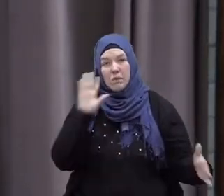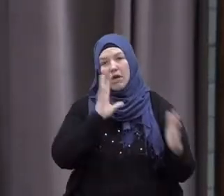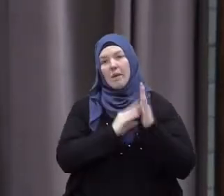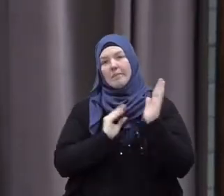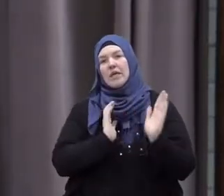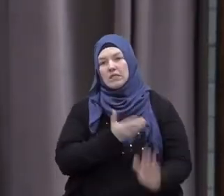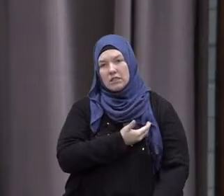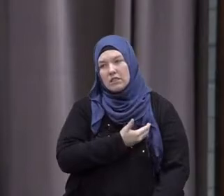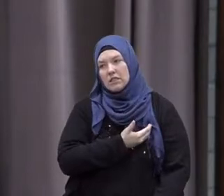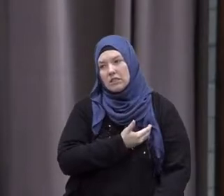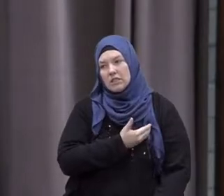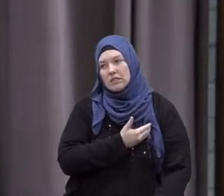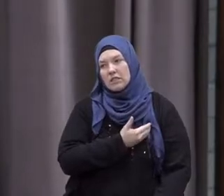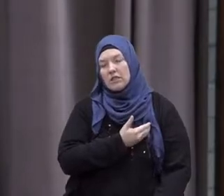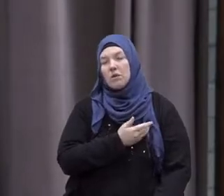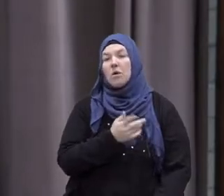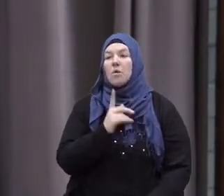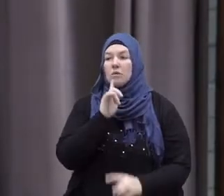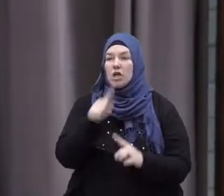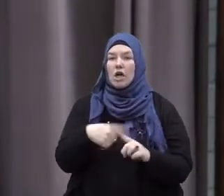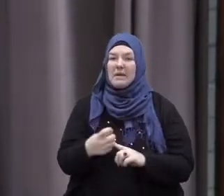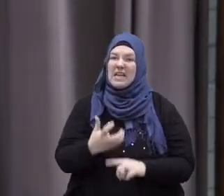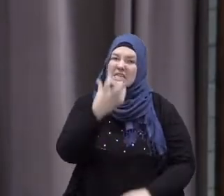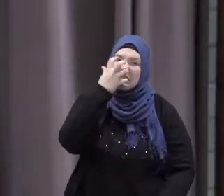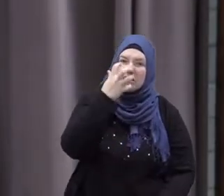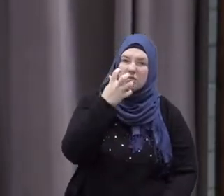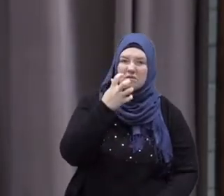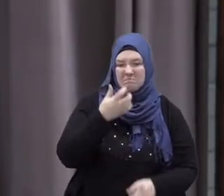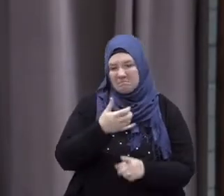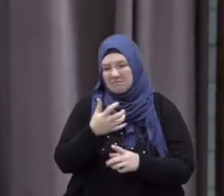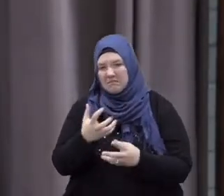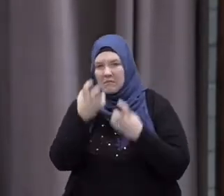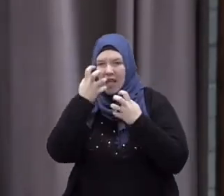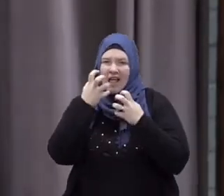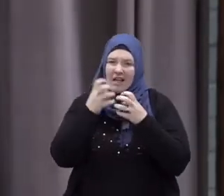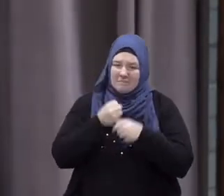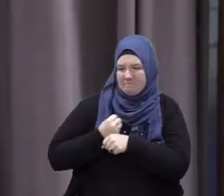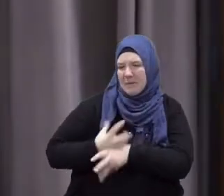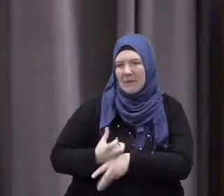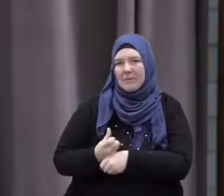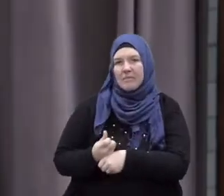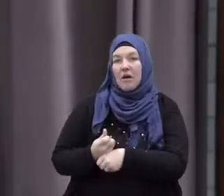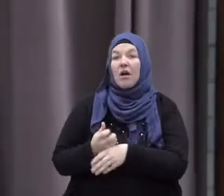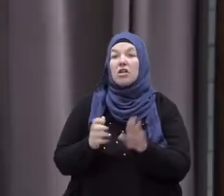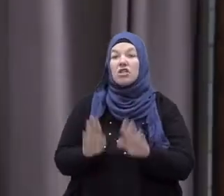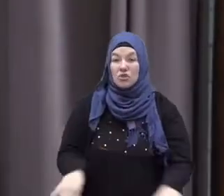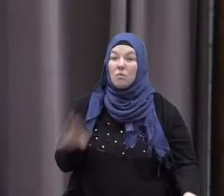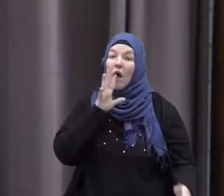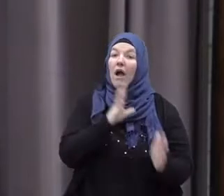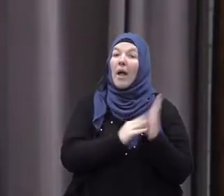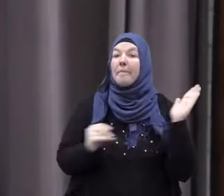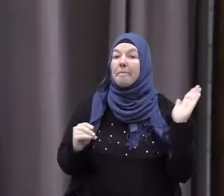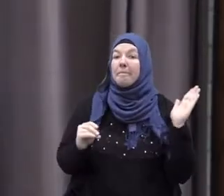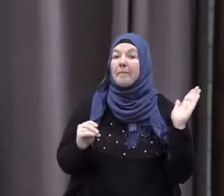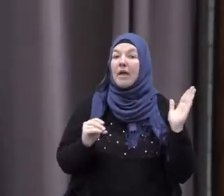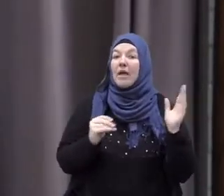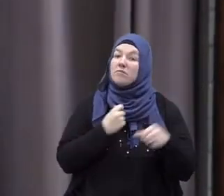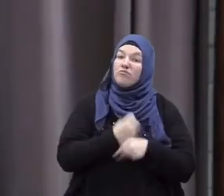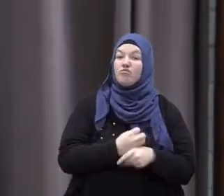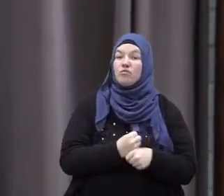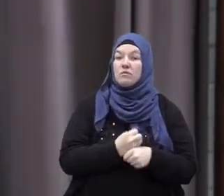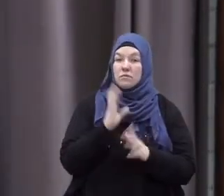us. When we talk anger, our children copy our angry actions and